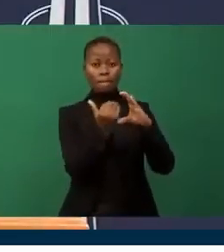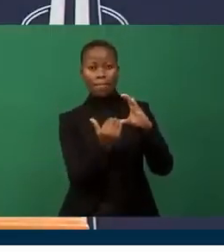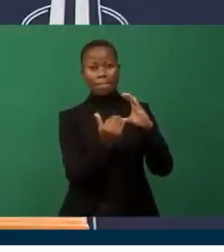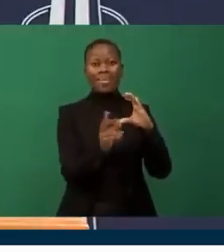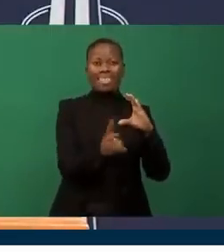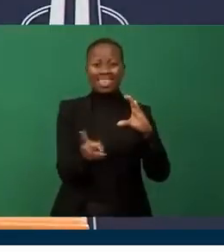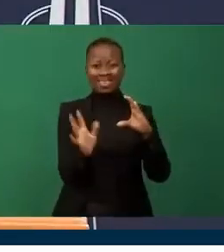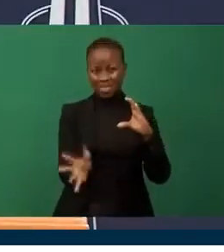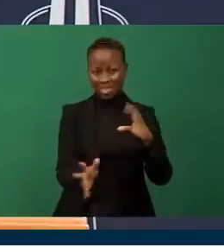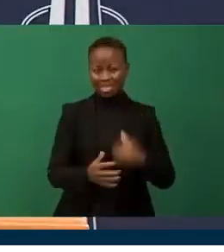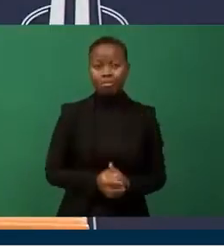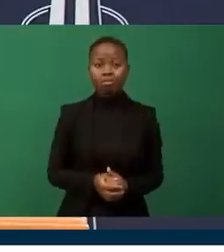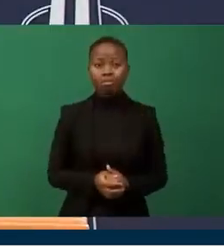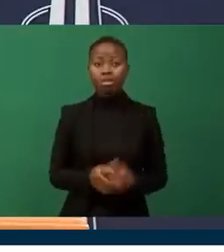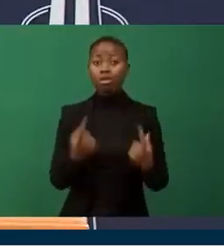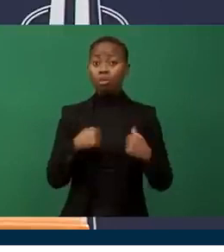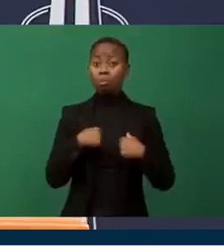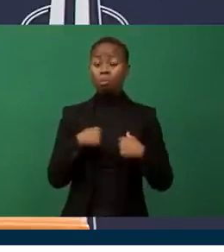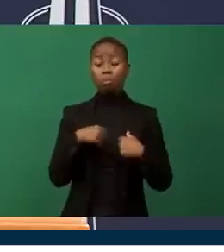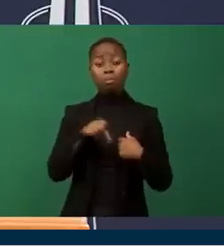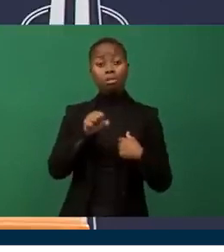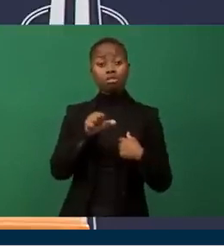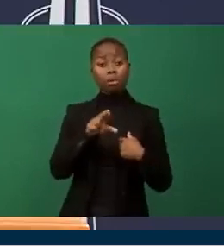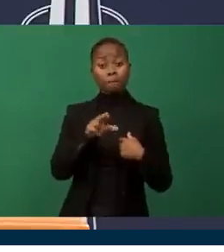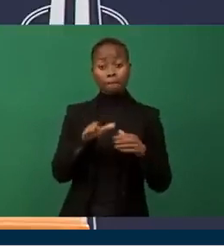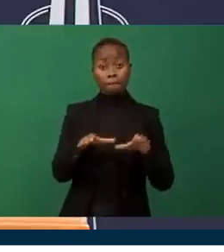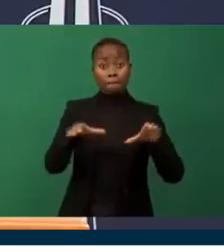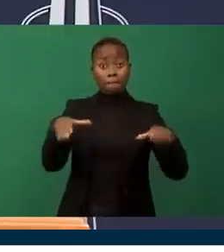the deputy governors and members of the MPC do.